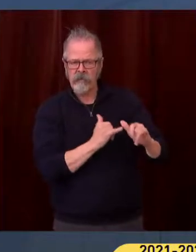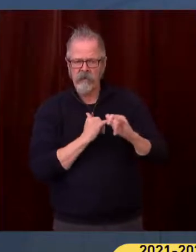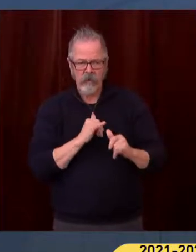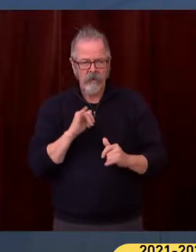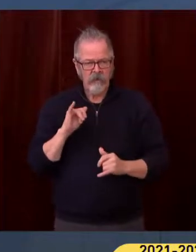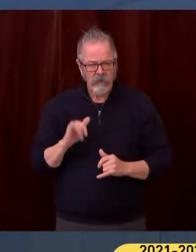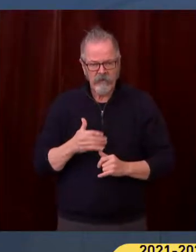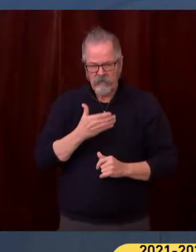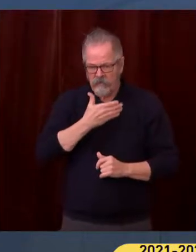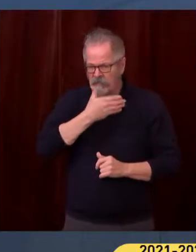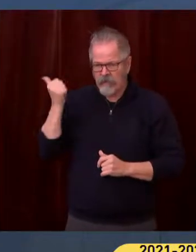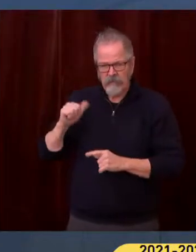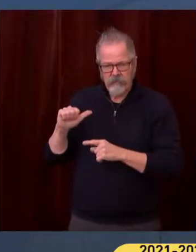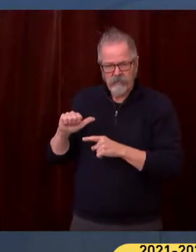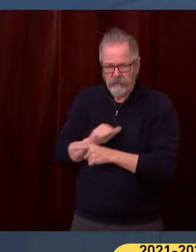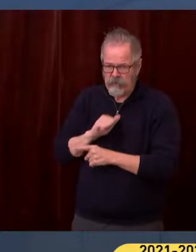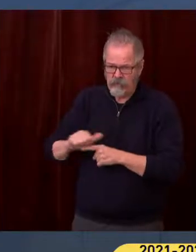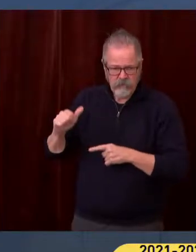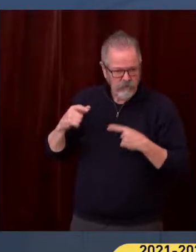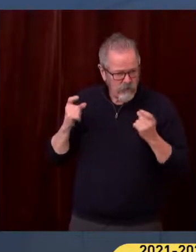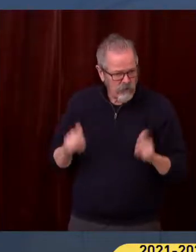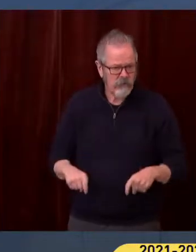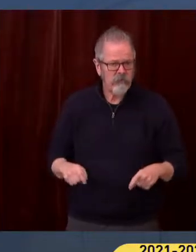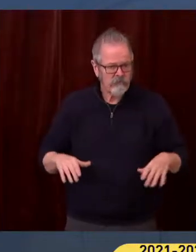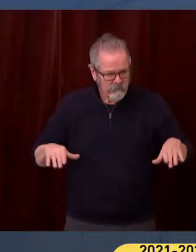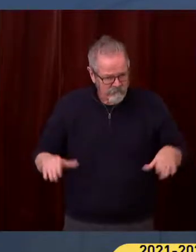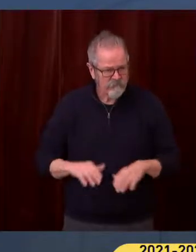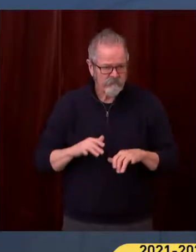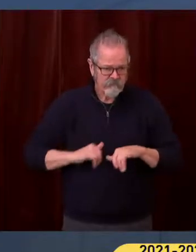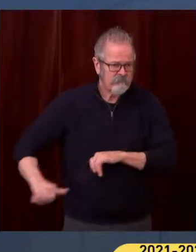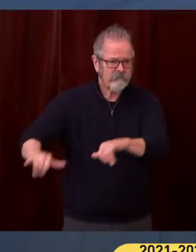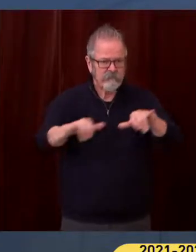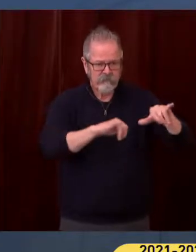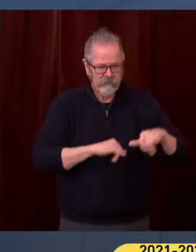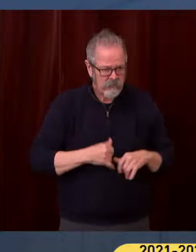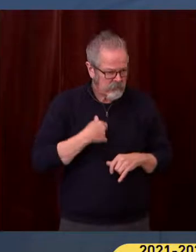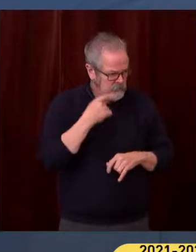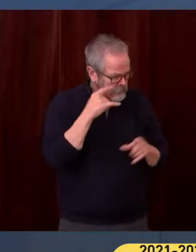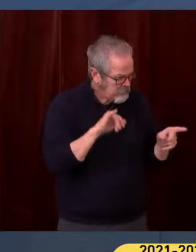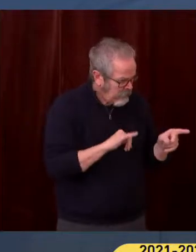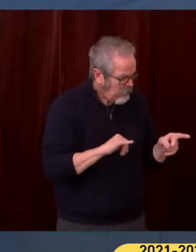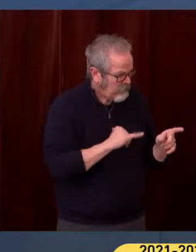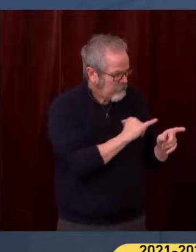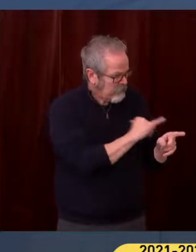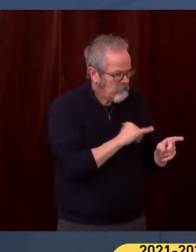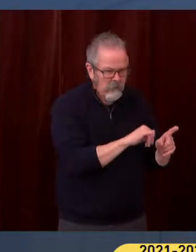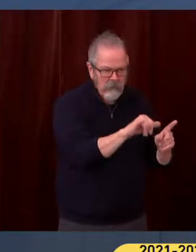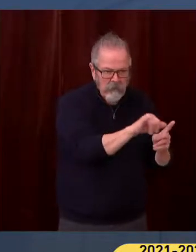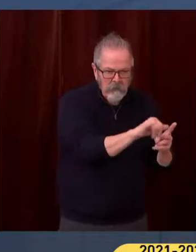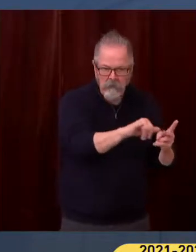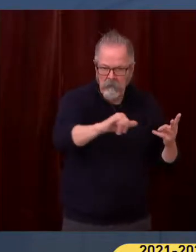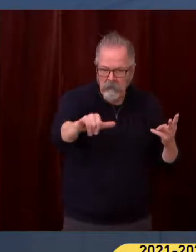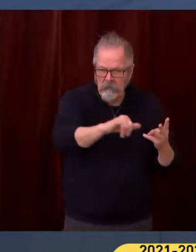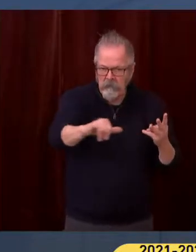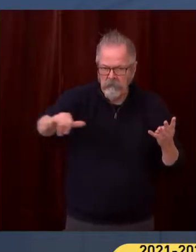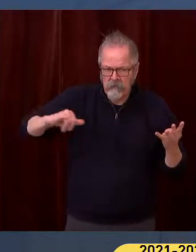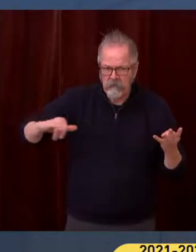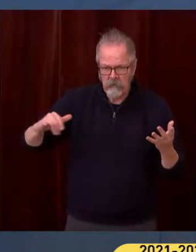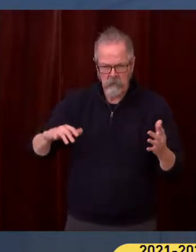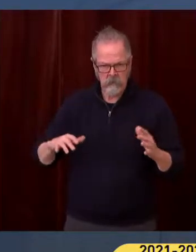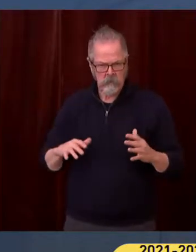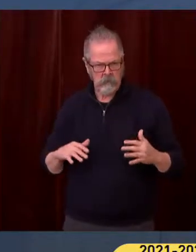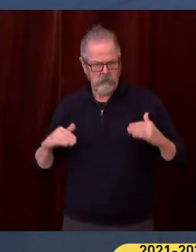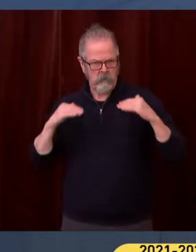other states around the country are trying to move forward as well. So the question is how to partner, how to do this in a responsible way. What it means is that we